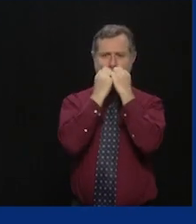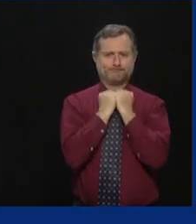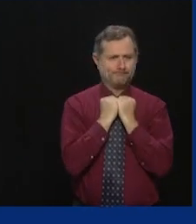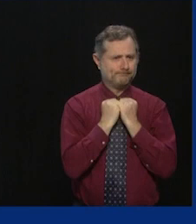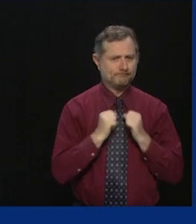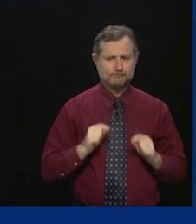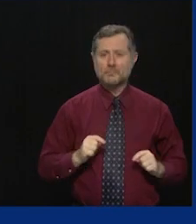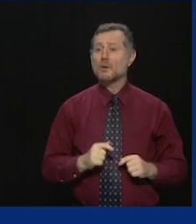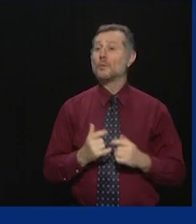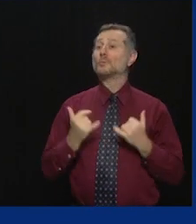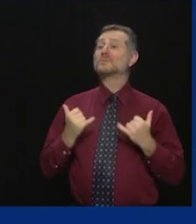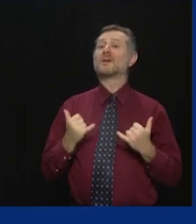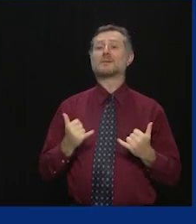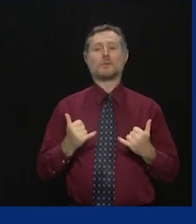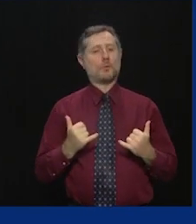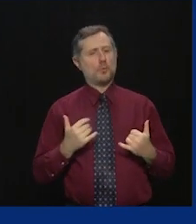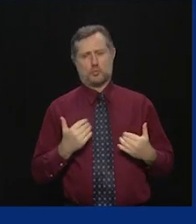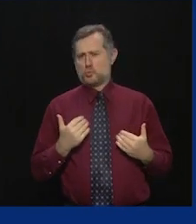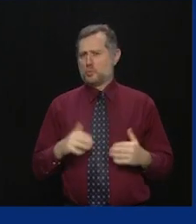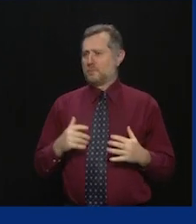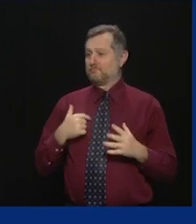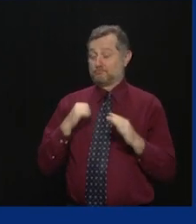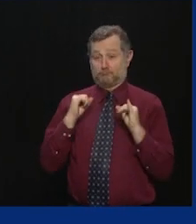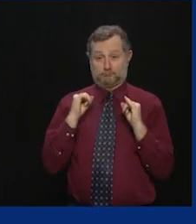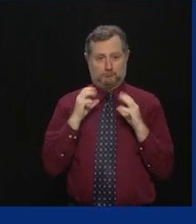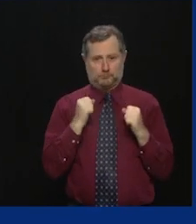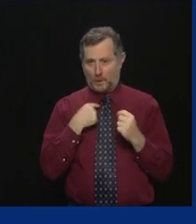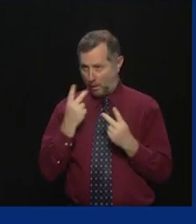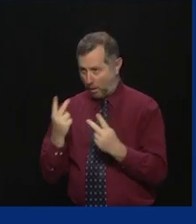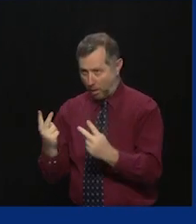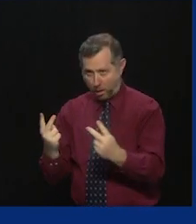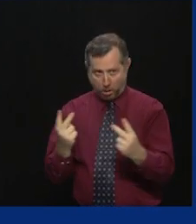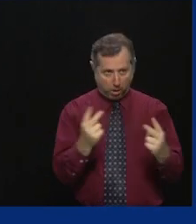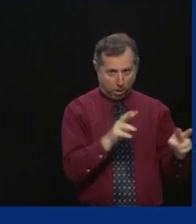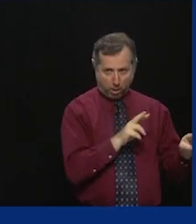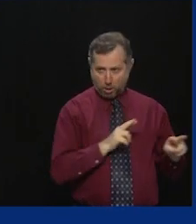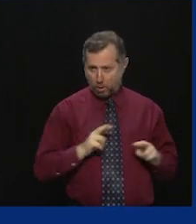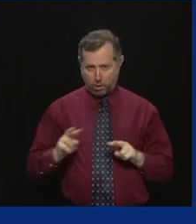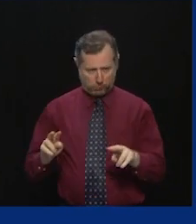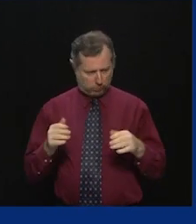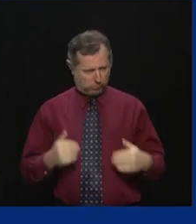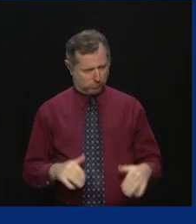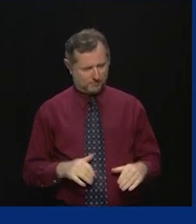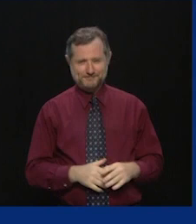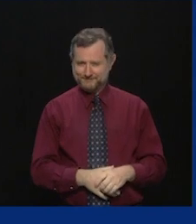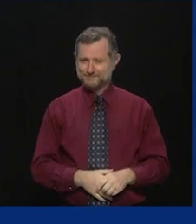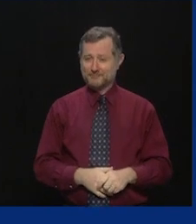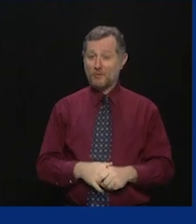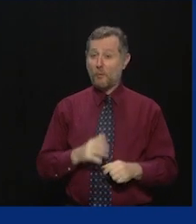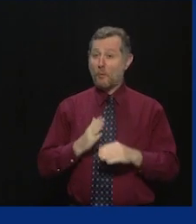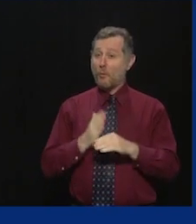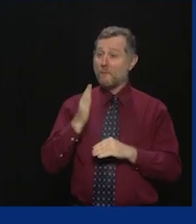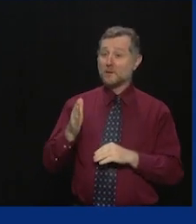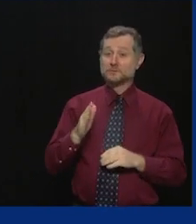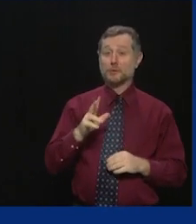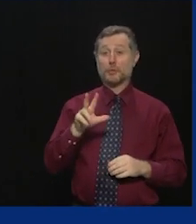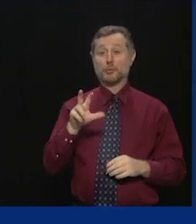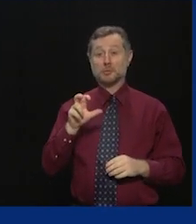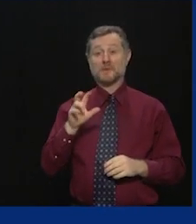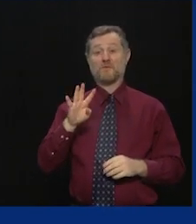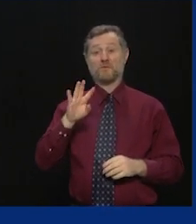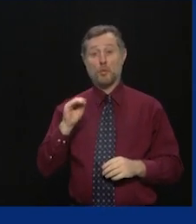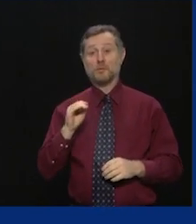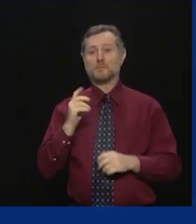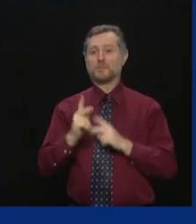later, it's incredible to see what's going to happen here. When we bring over 340 people to work